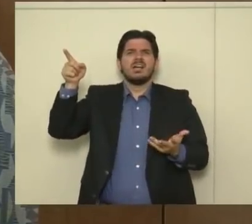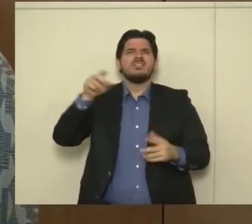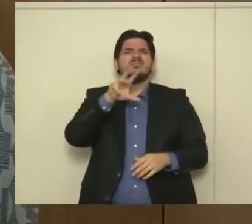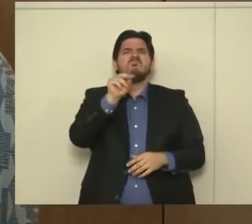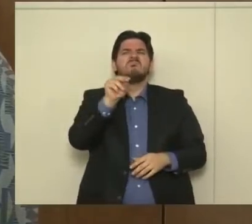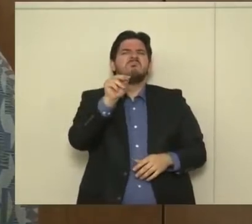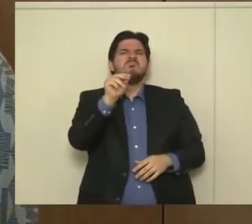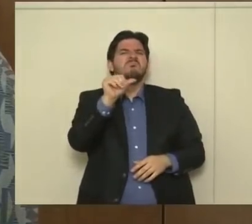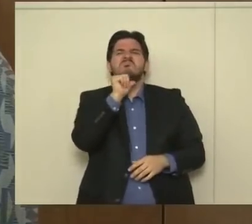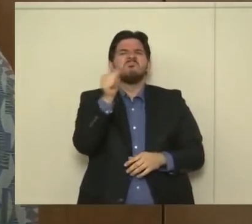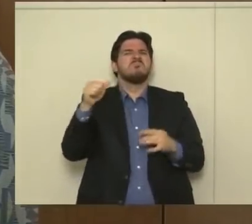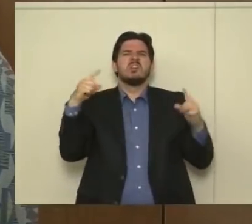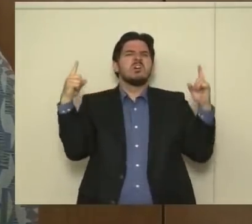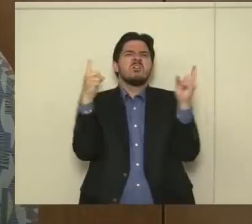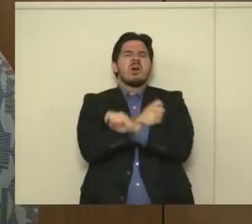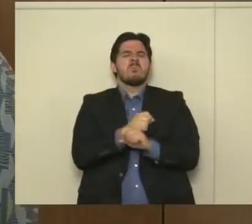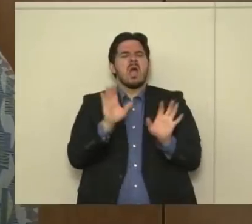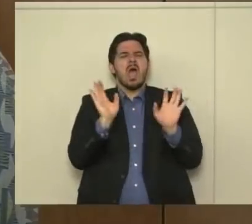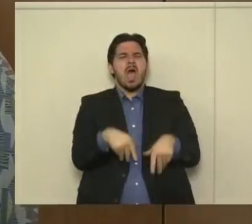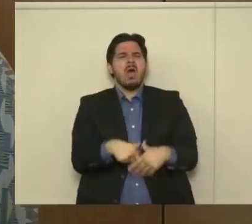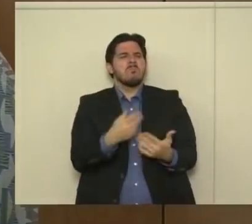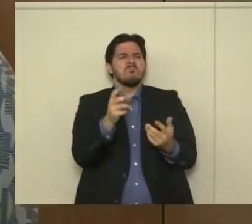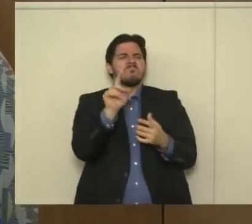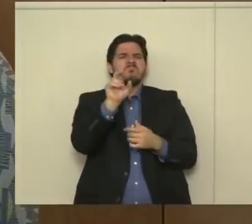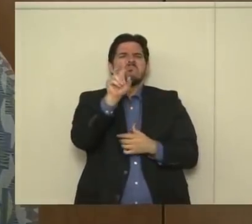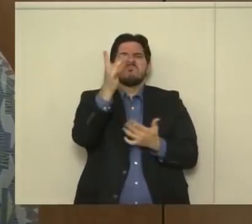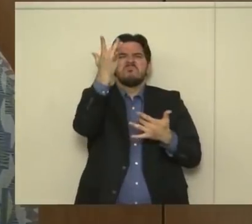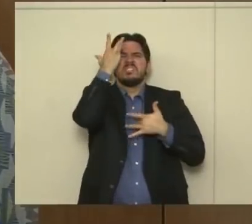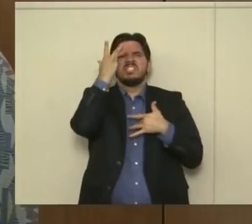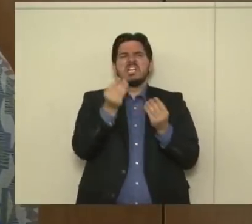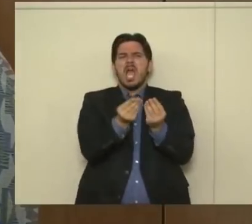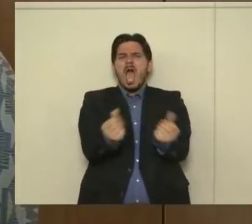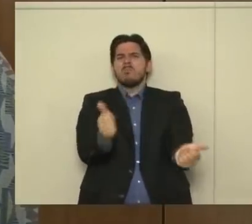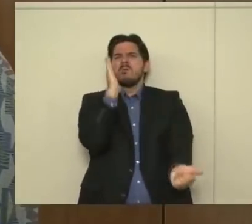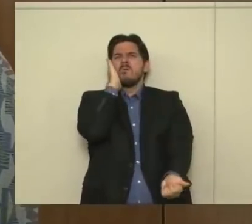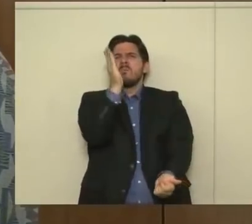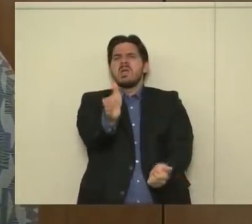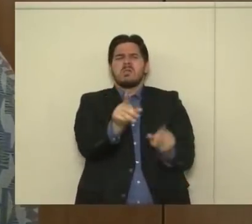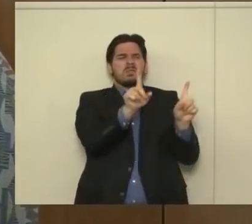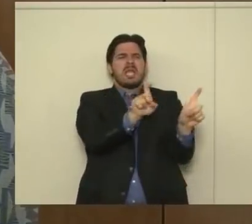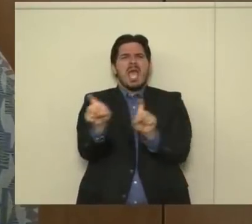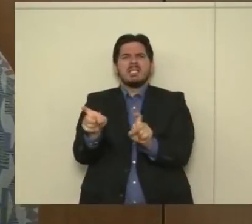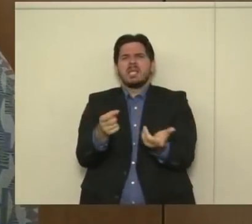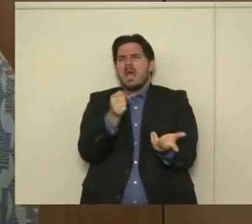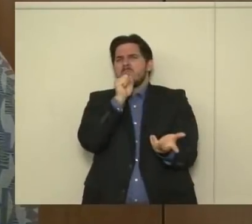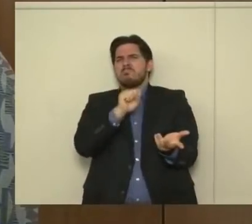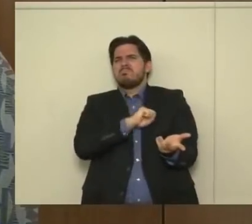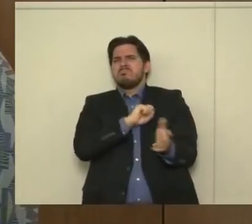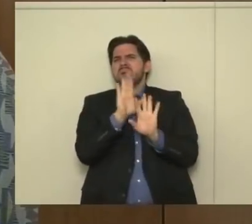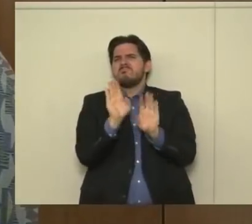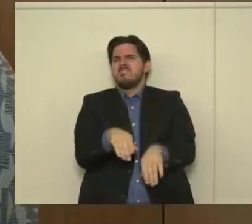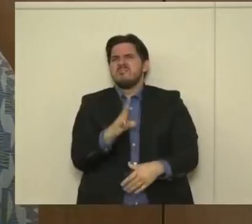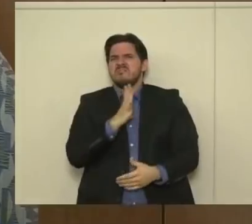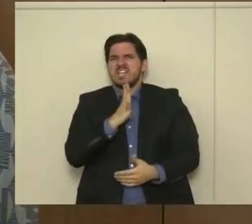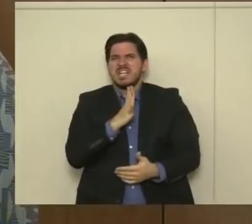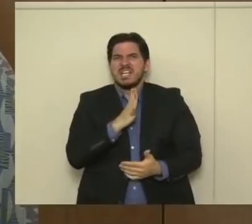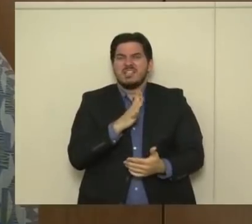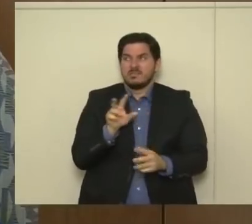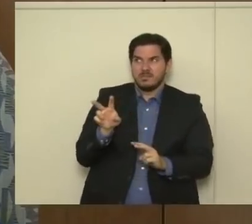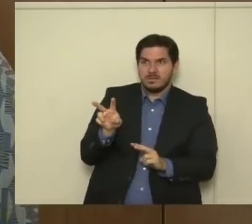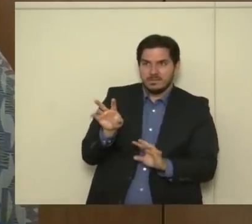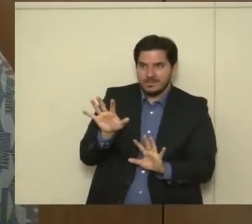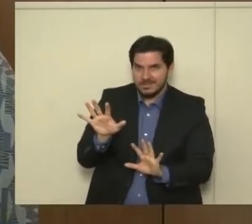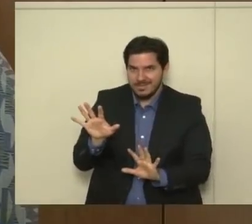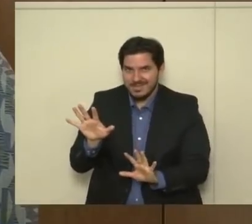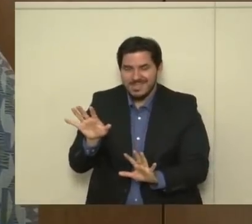it, the virus isn't a problem, it'll just magically disappear, you don't have to worry about testing. No, you have to worry about all of it. And then they make decisions about